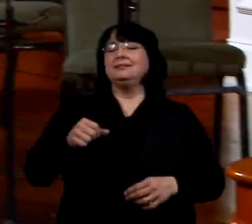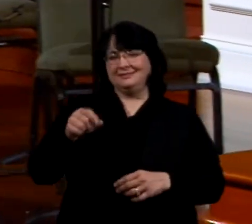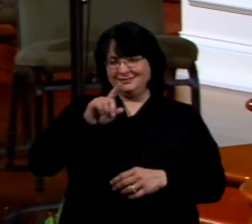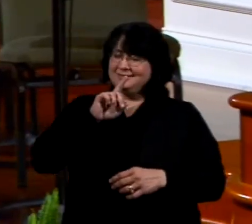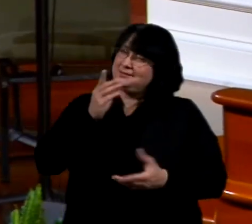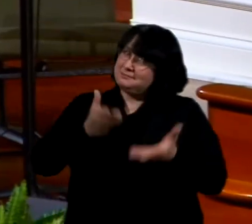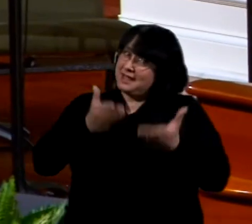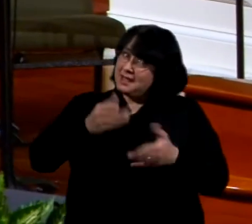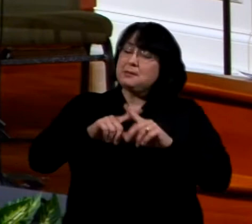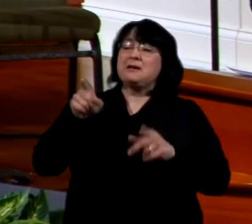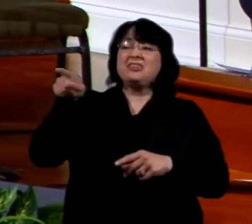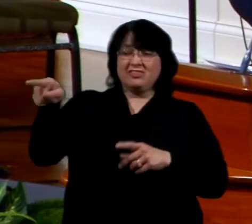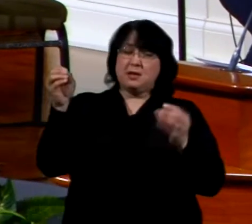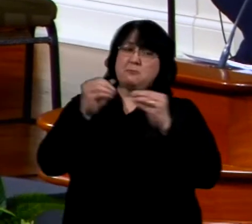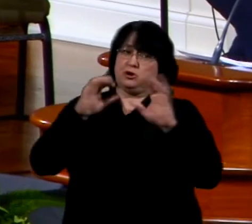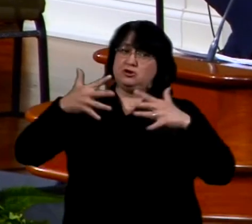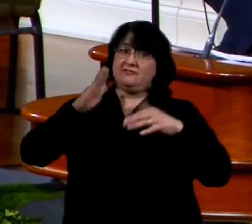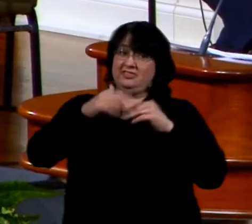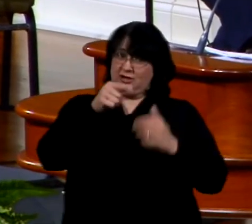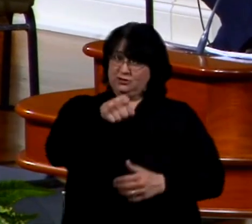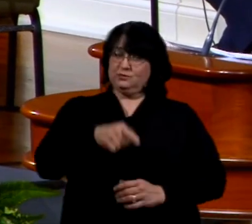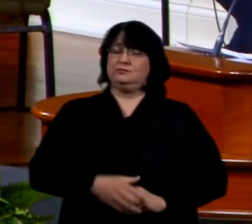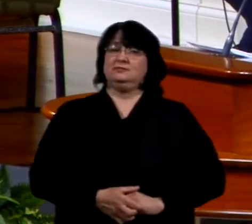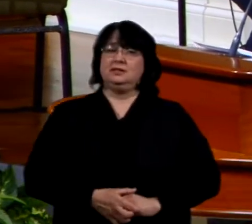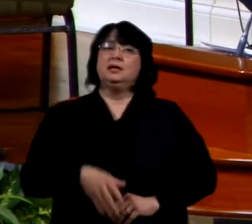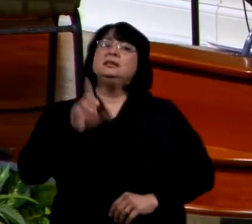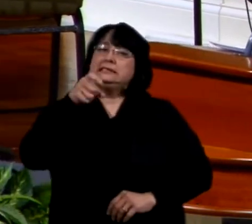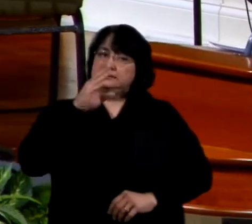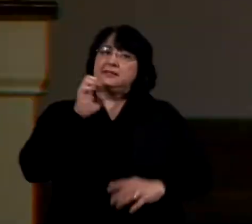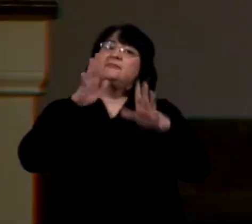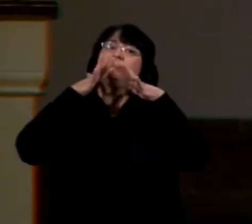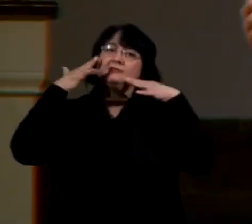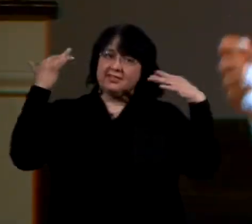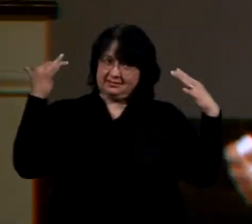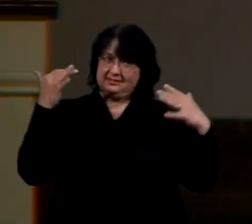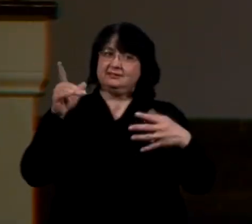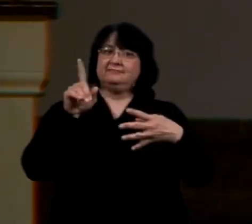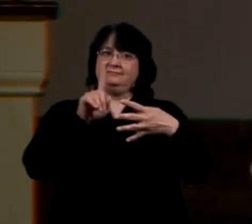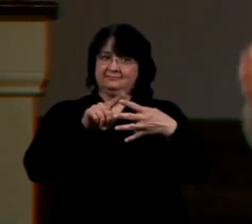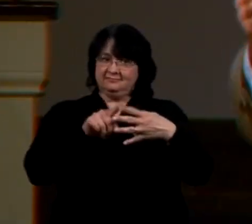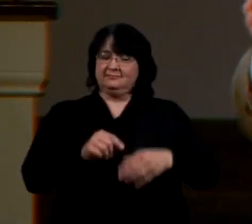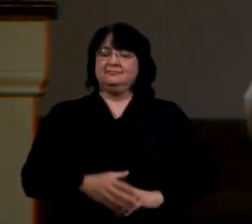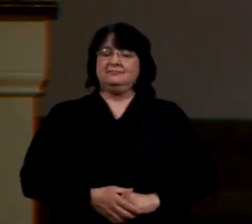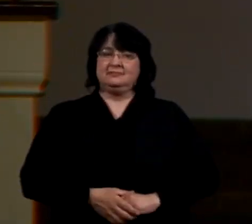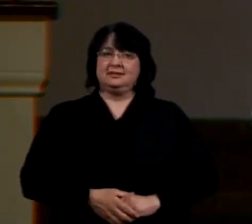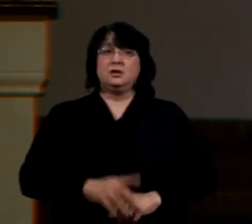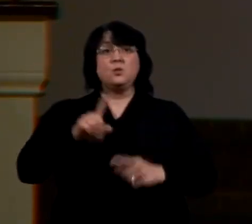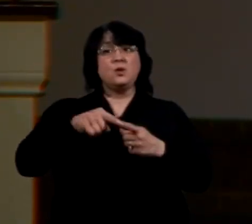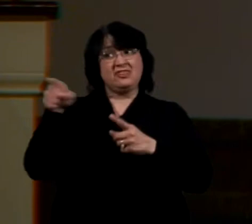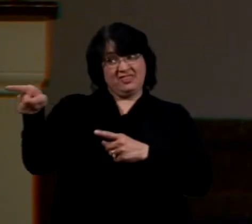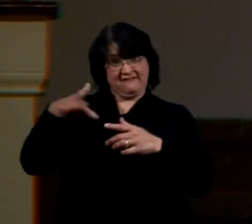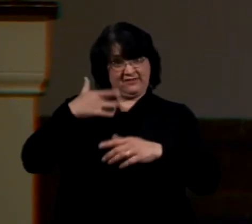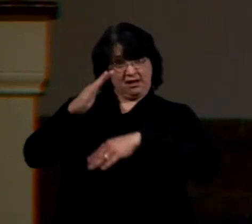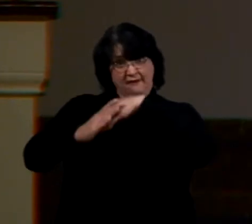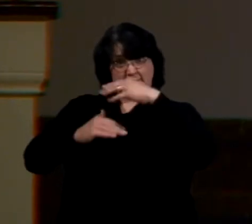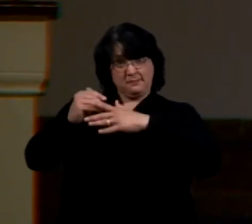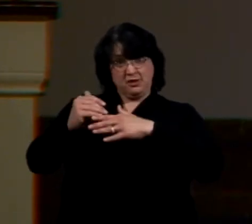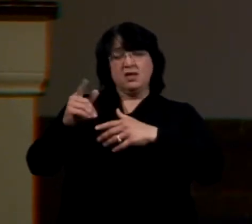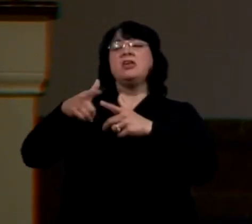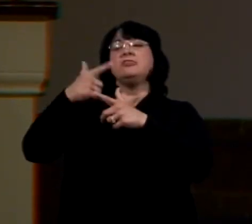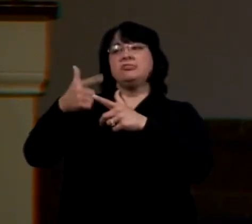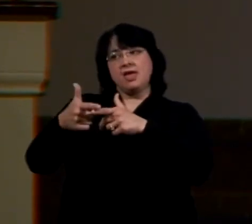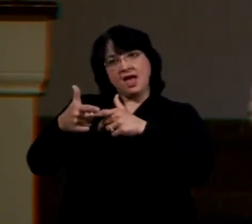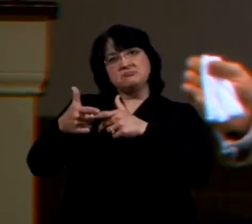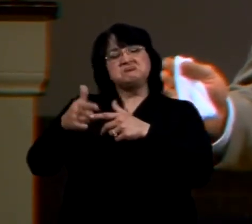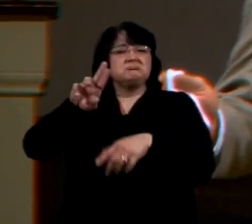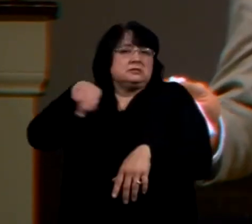nervous than you are. Be folksy. Amen. And then when it's relaxed, go on to step number one. It